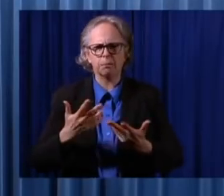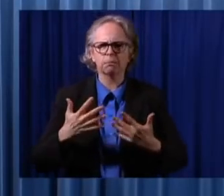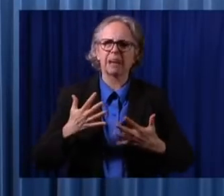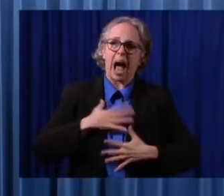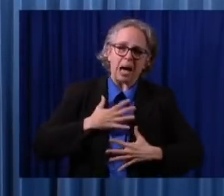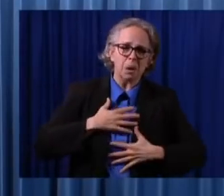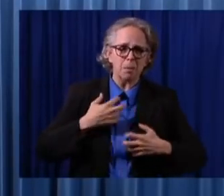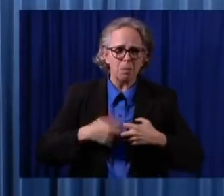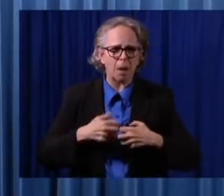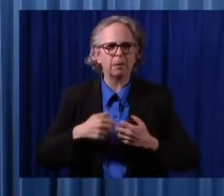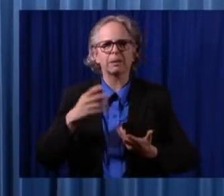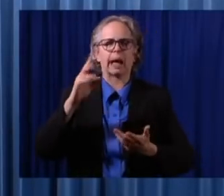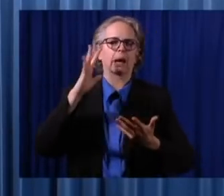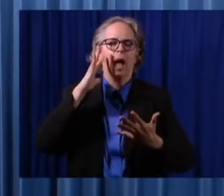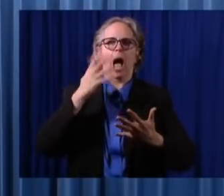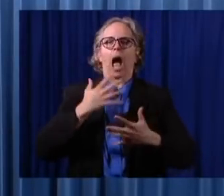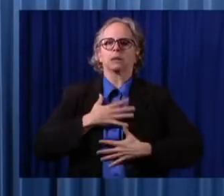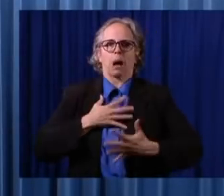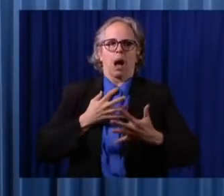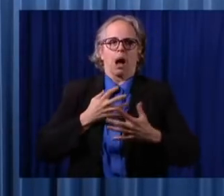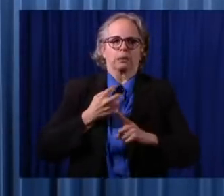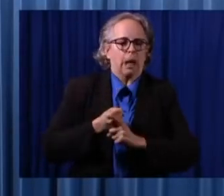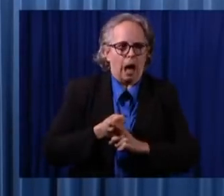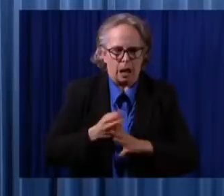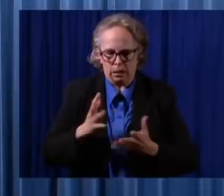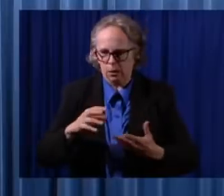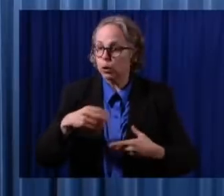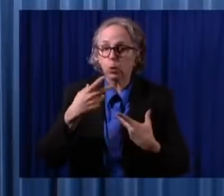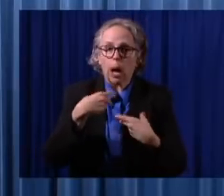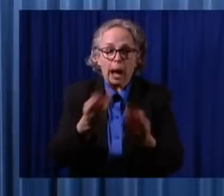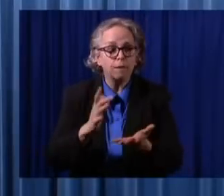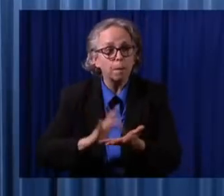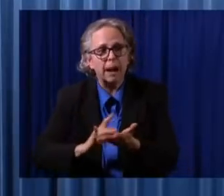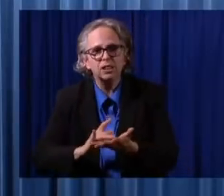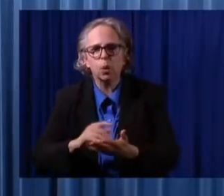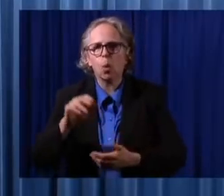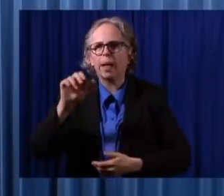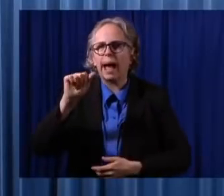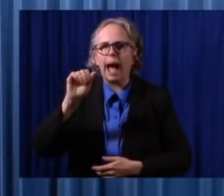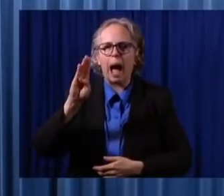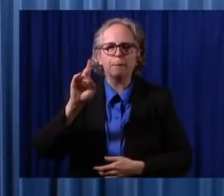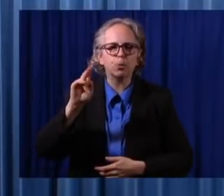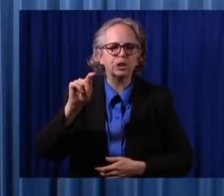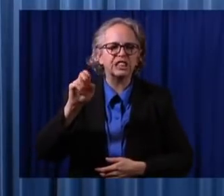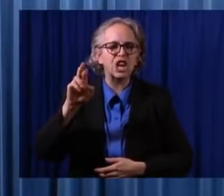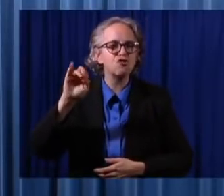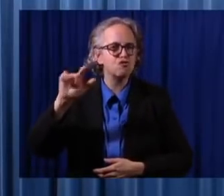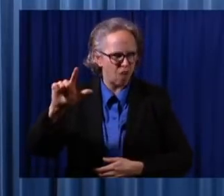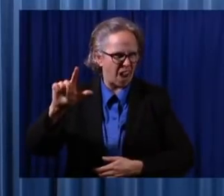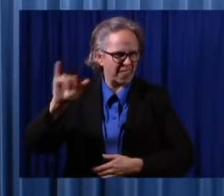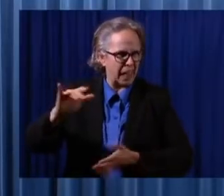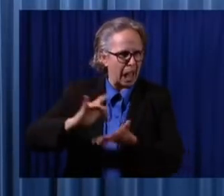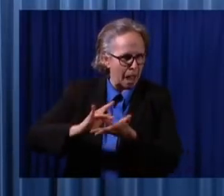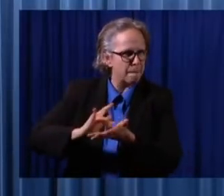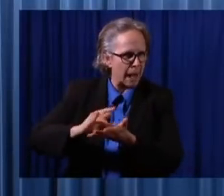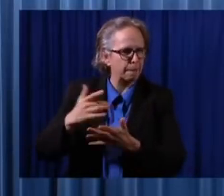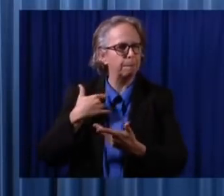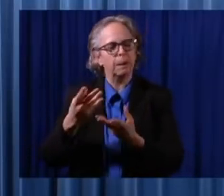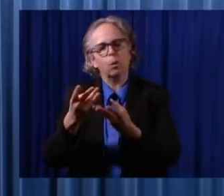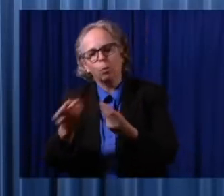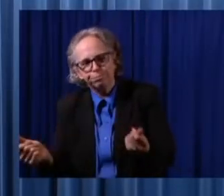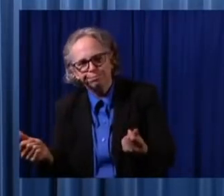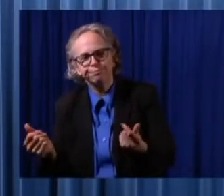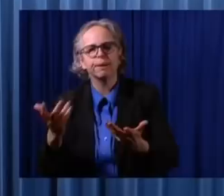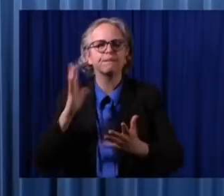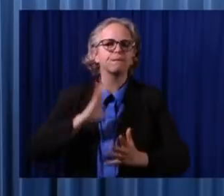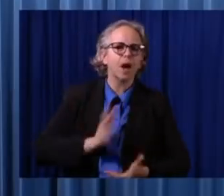much as they always do. So at least here at Rainbow, we haven't seen anything different with our asthmatics. It's just another respiratory virus that